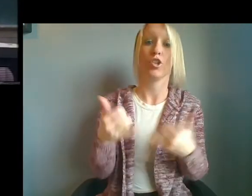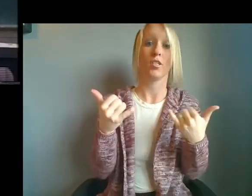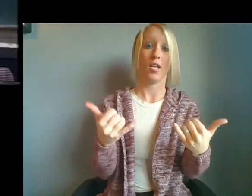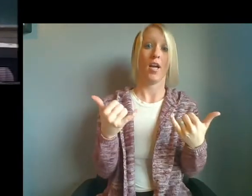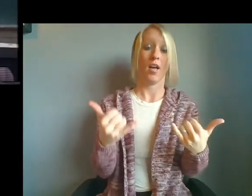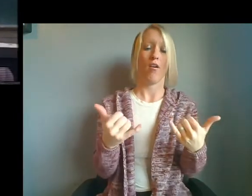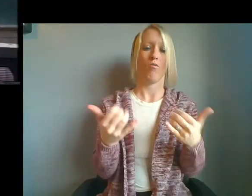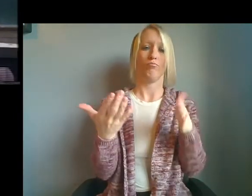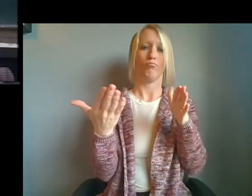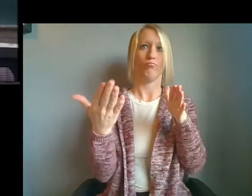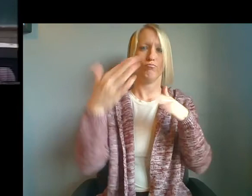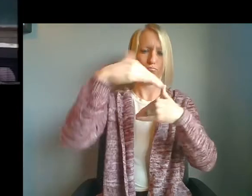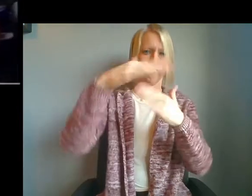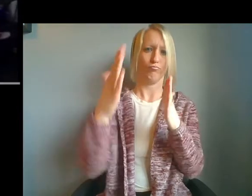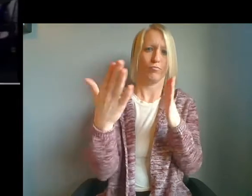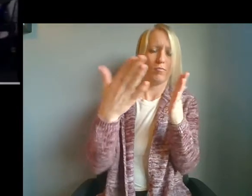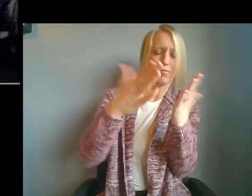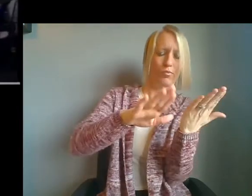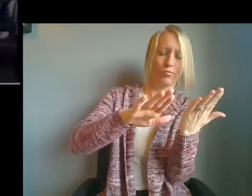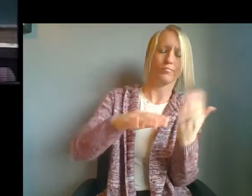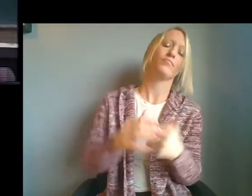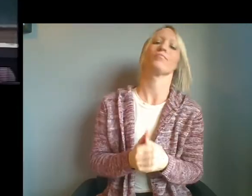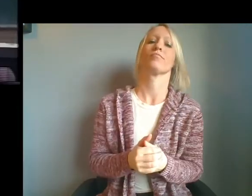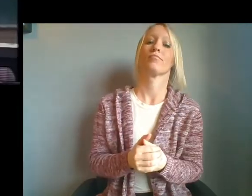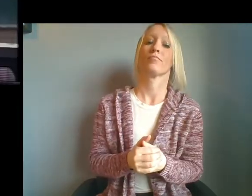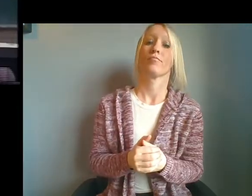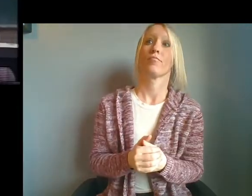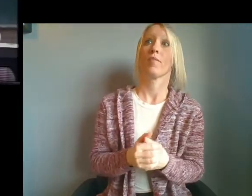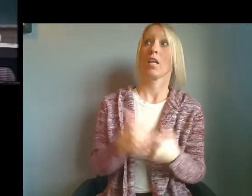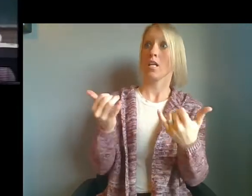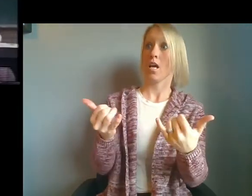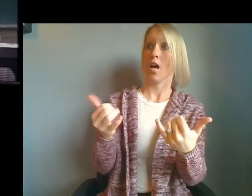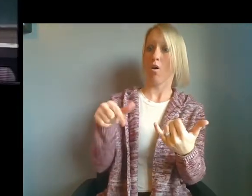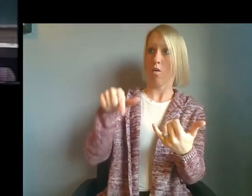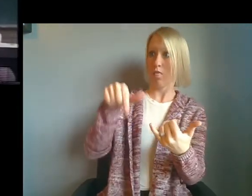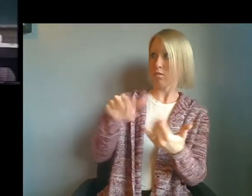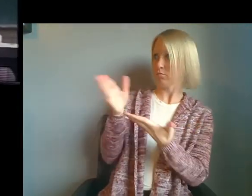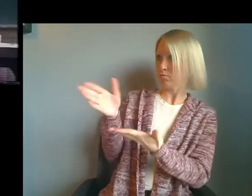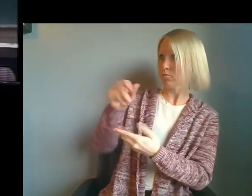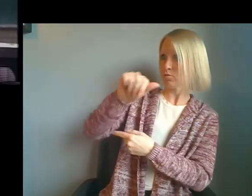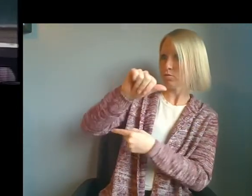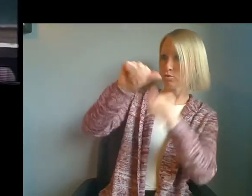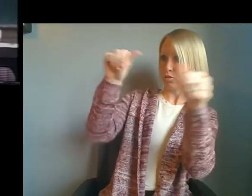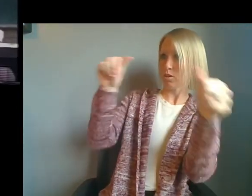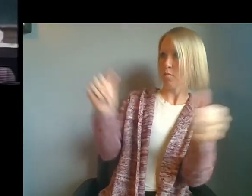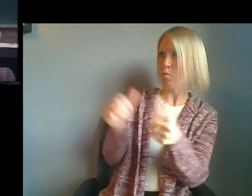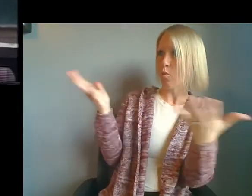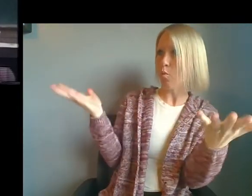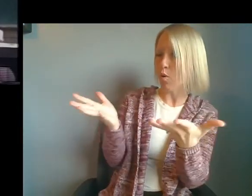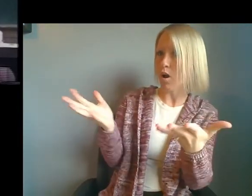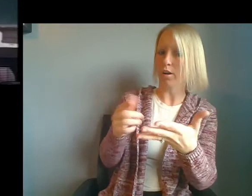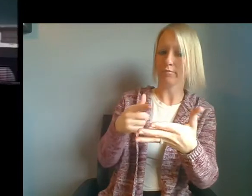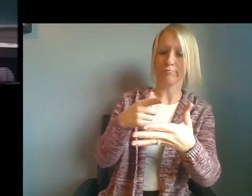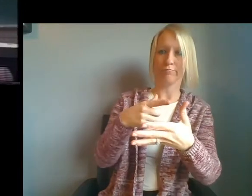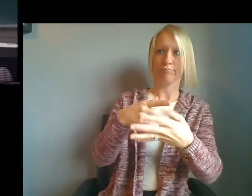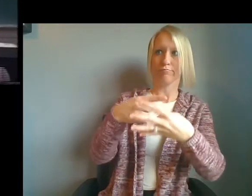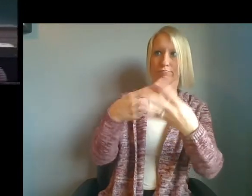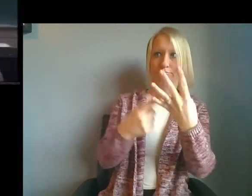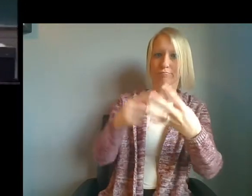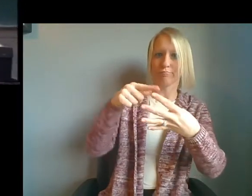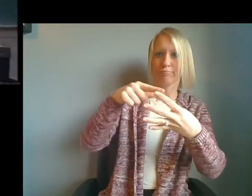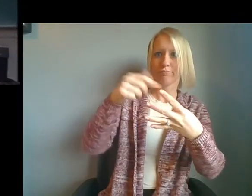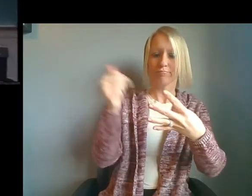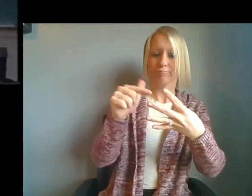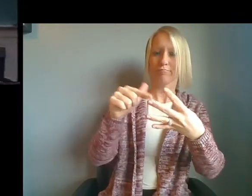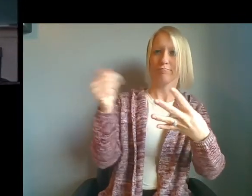elimination, Sean, what's that last shape? It's a trapezoid. Look at this. We have 2 what kind of sides? 2